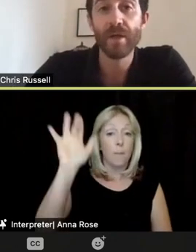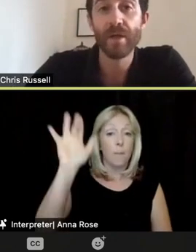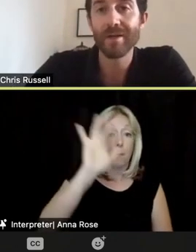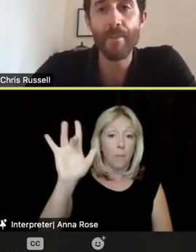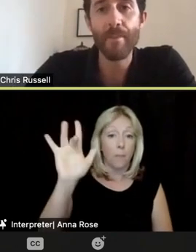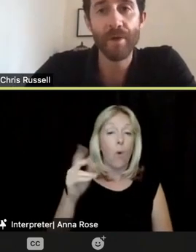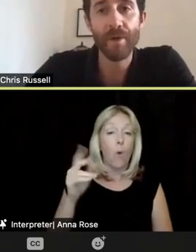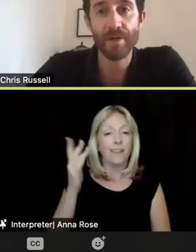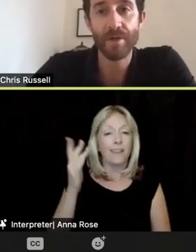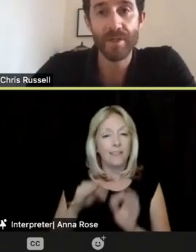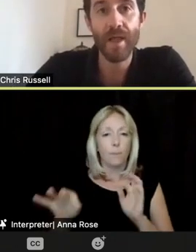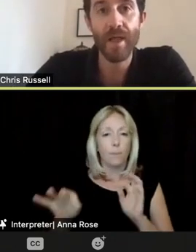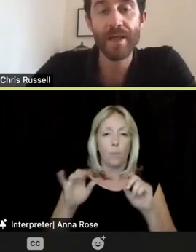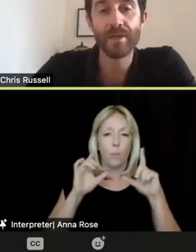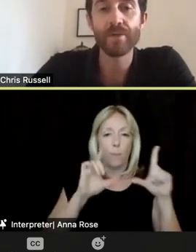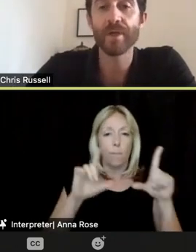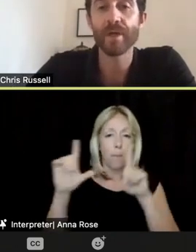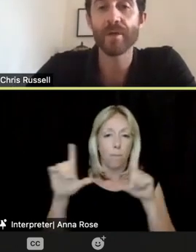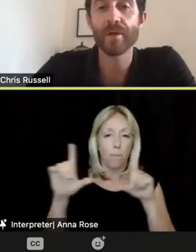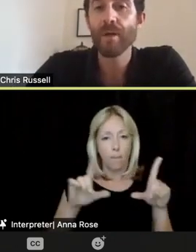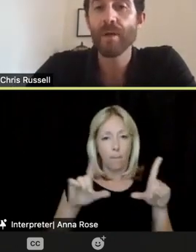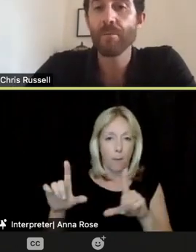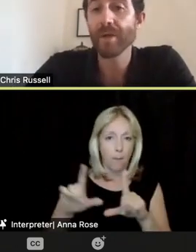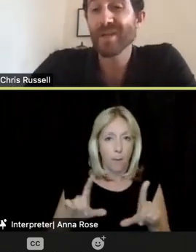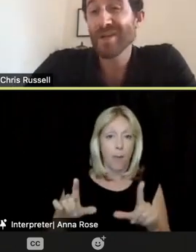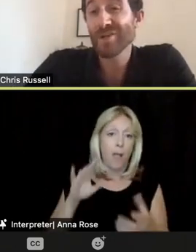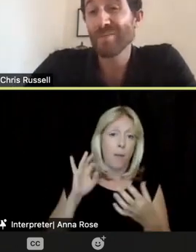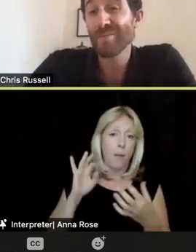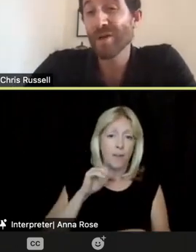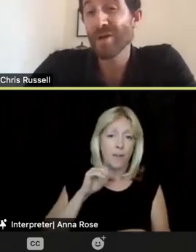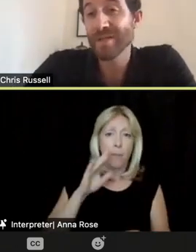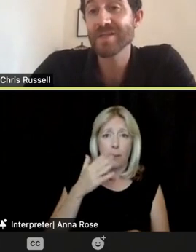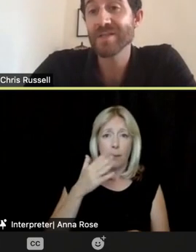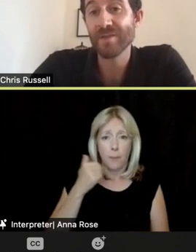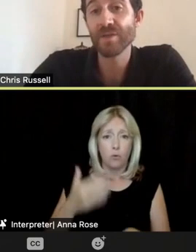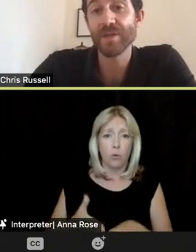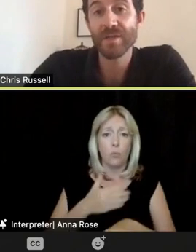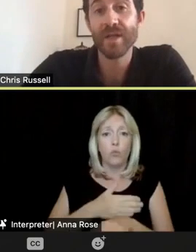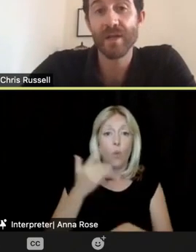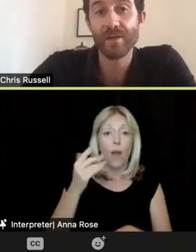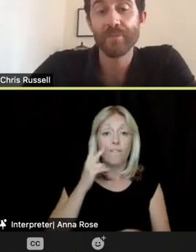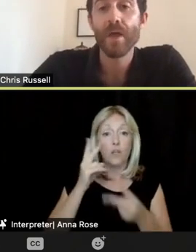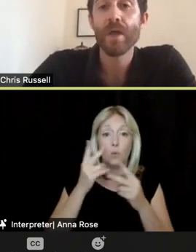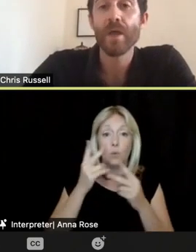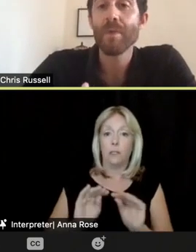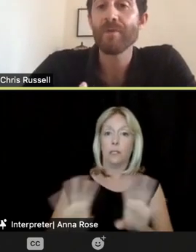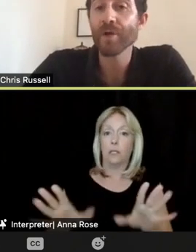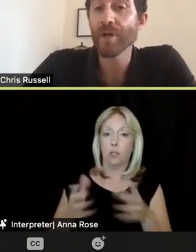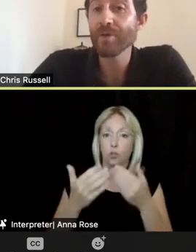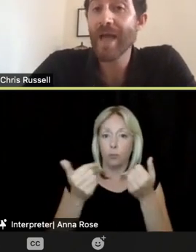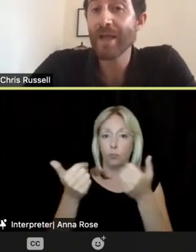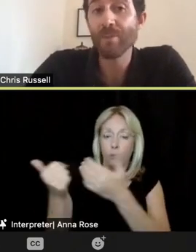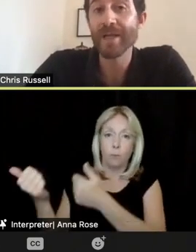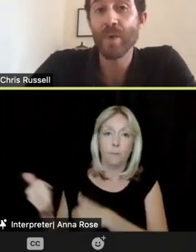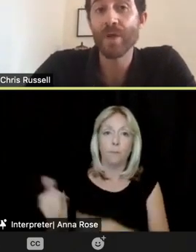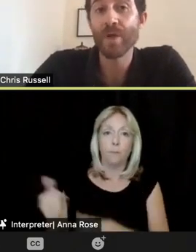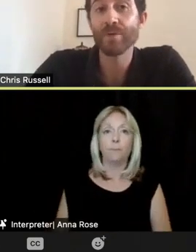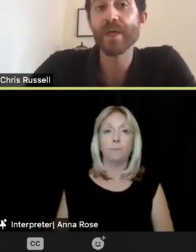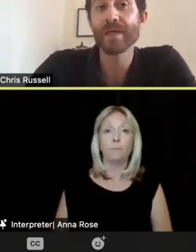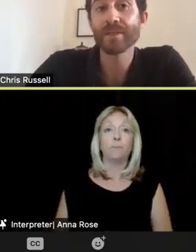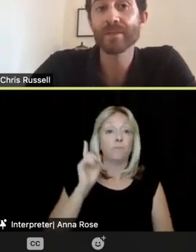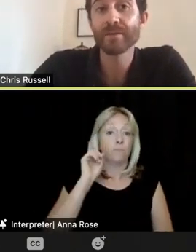bit better. It's not perfect. There's still a lot to do here, but it's actually better because it's visually distinct. If you're going to do that,